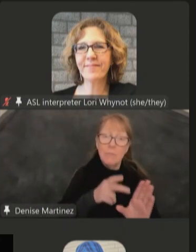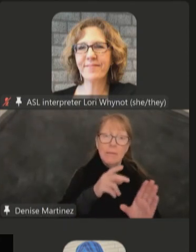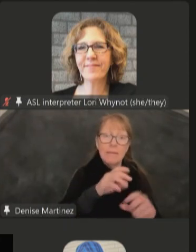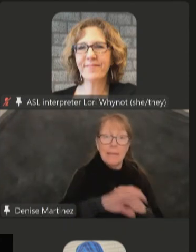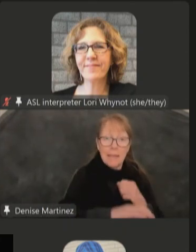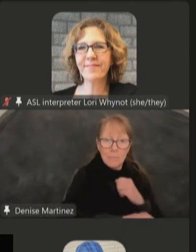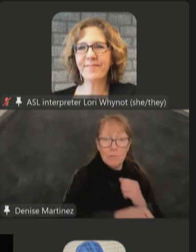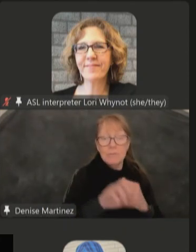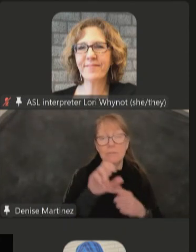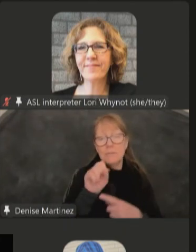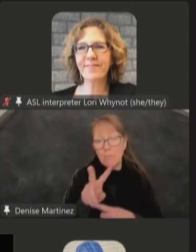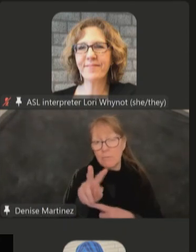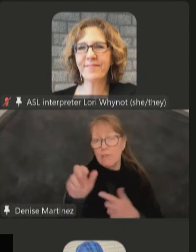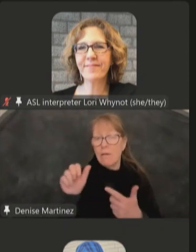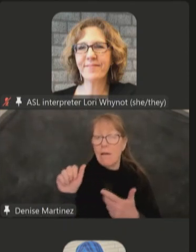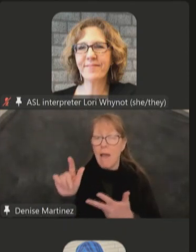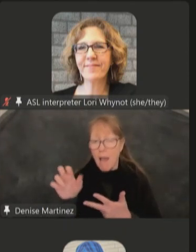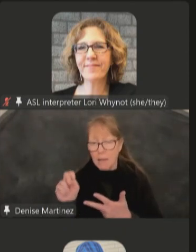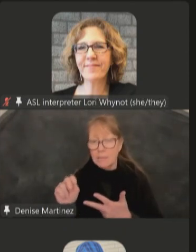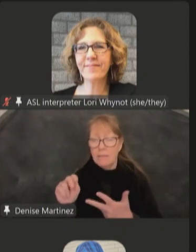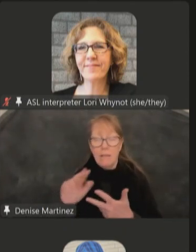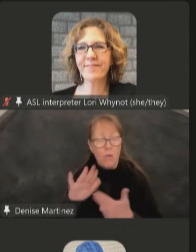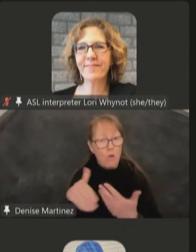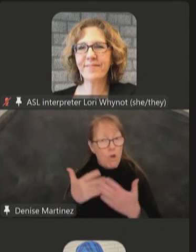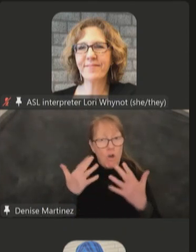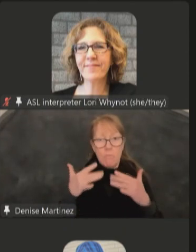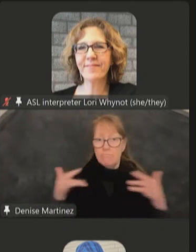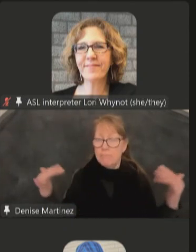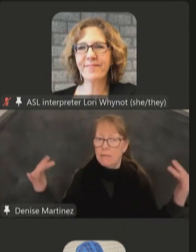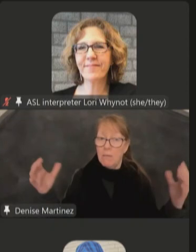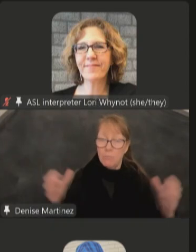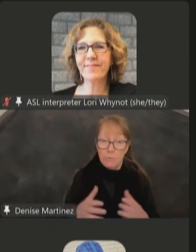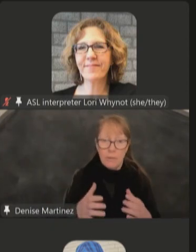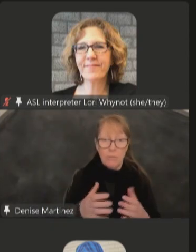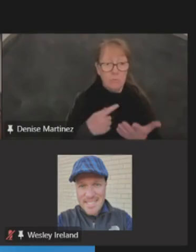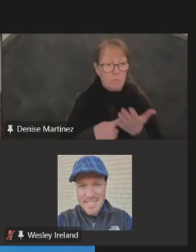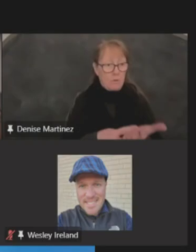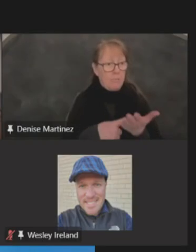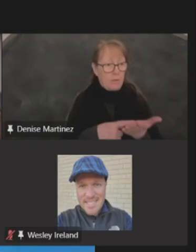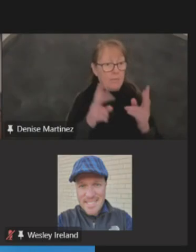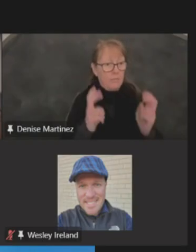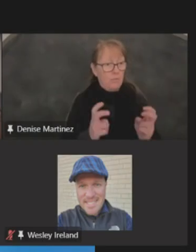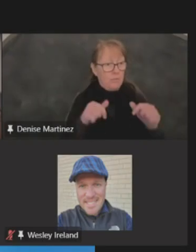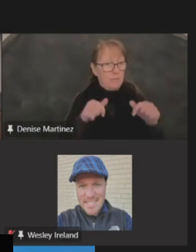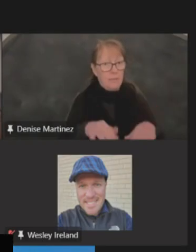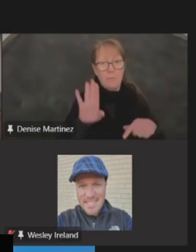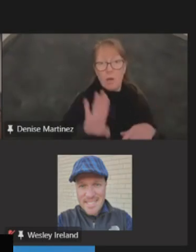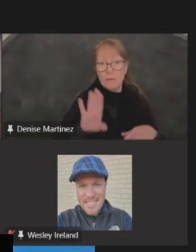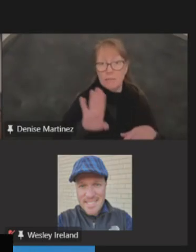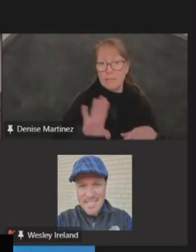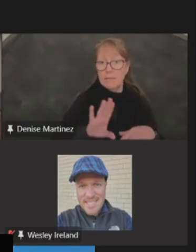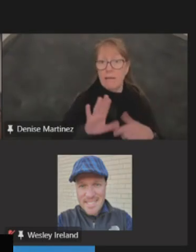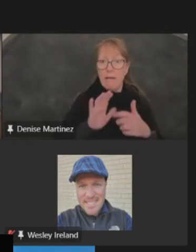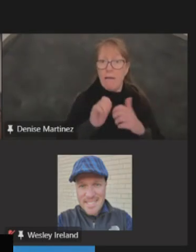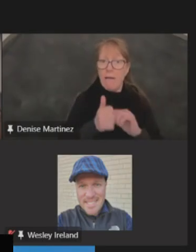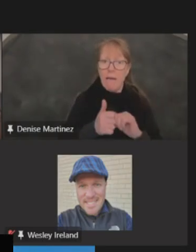Acton come together, and they talk about issues that we see here in Boston too, things like how to embrace bike lanes